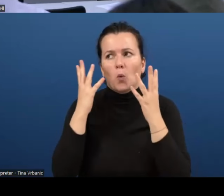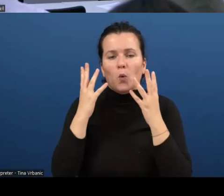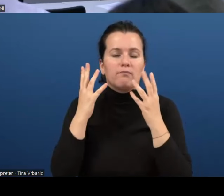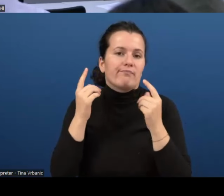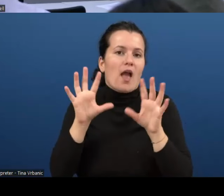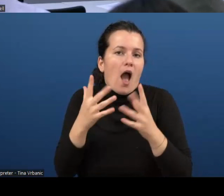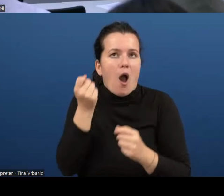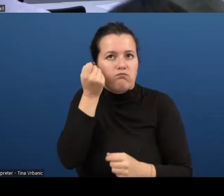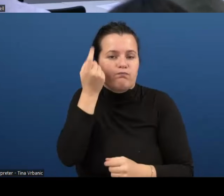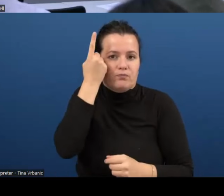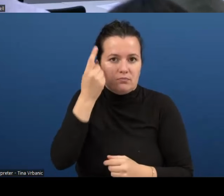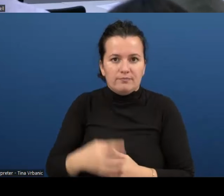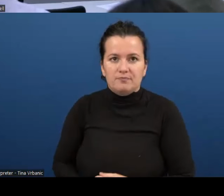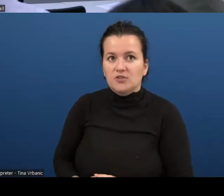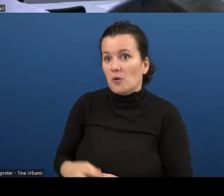found out.